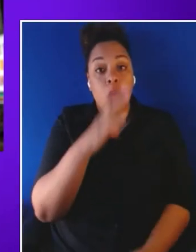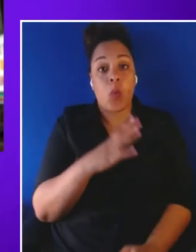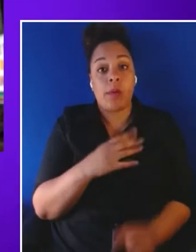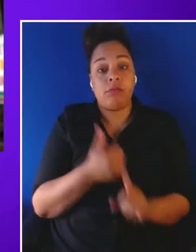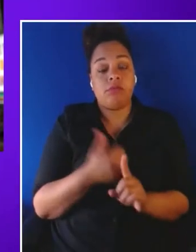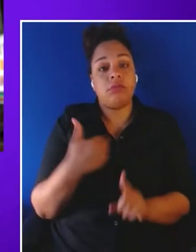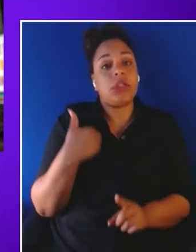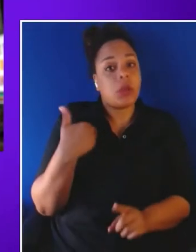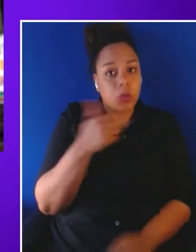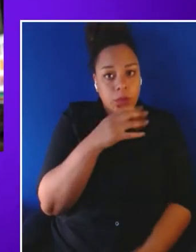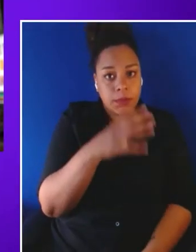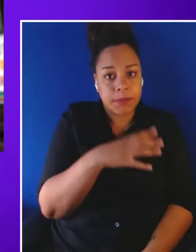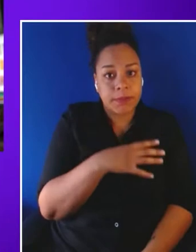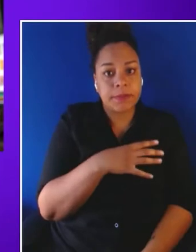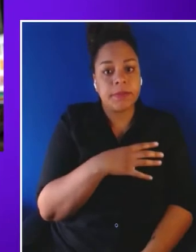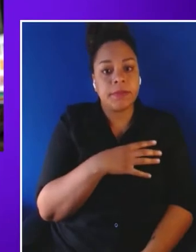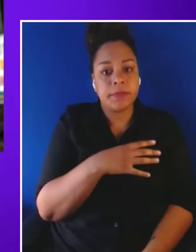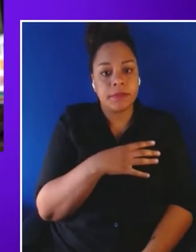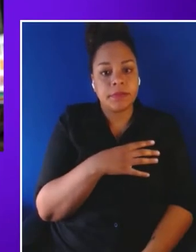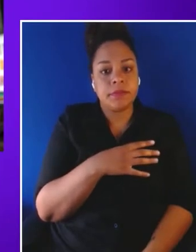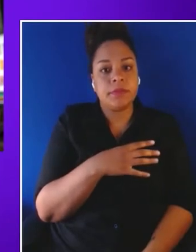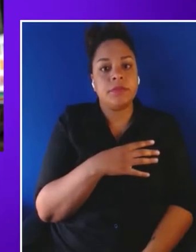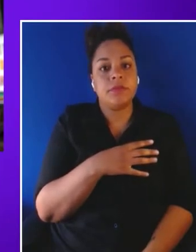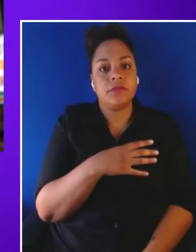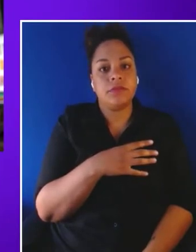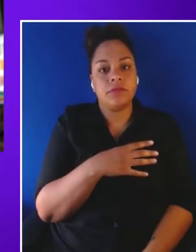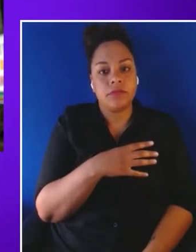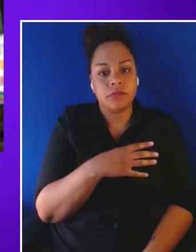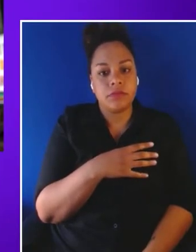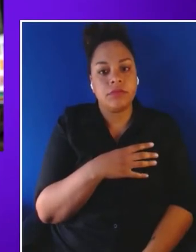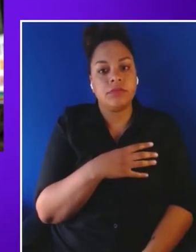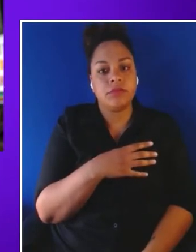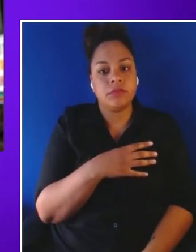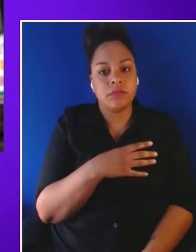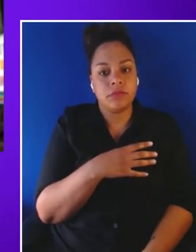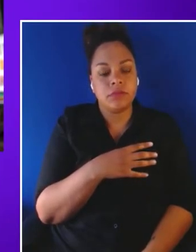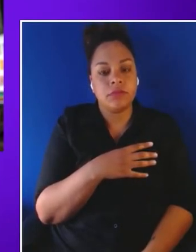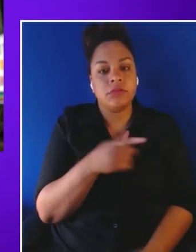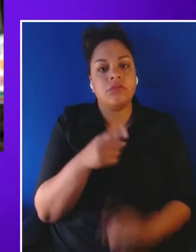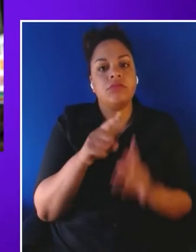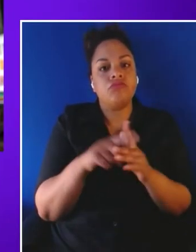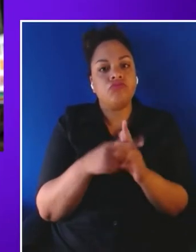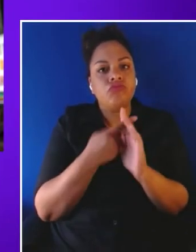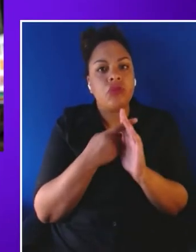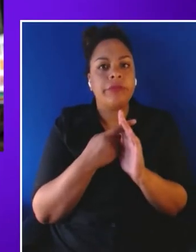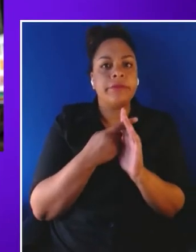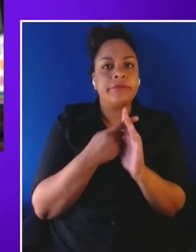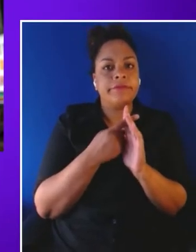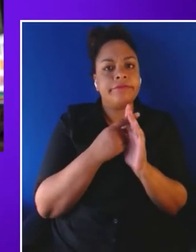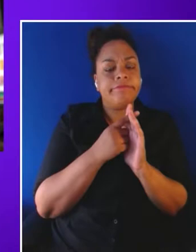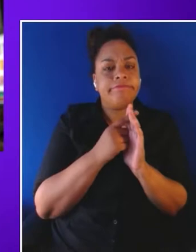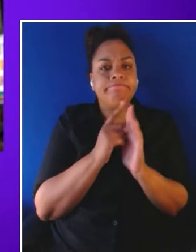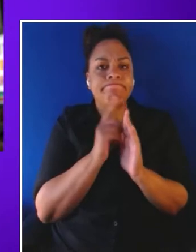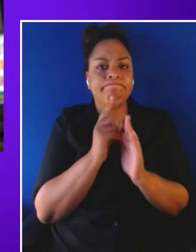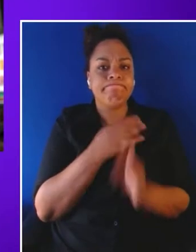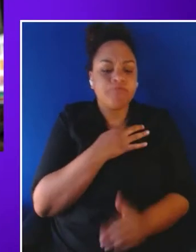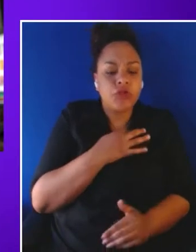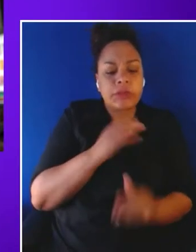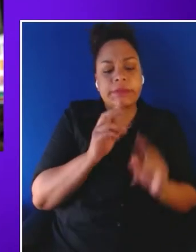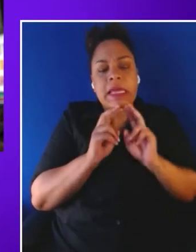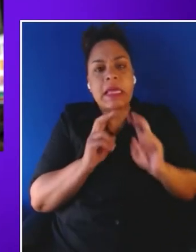a young woman that she started to explore her sexuality and is